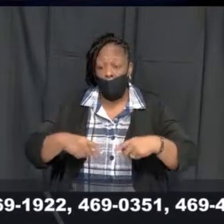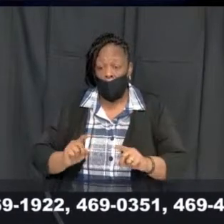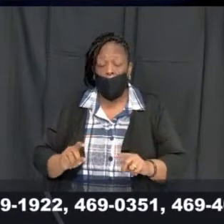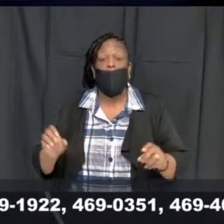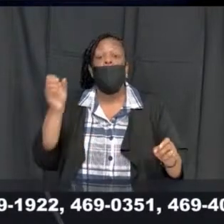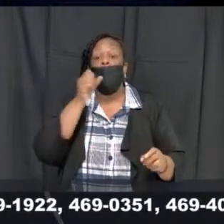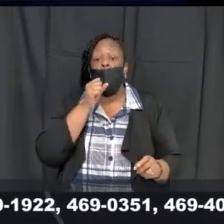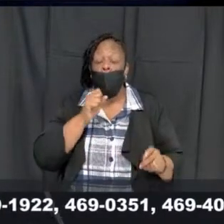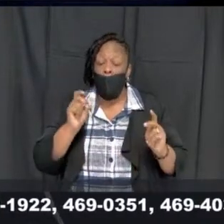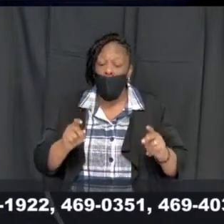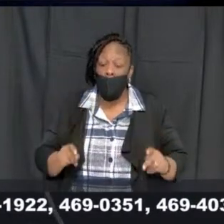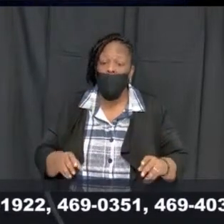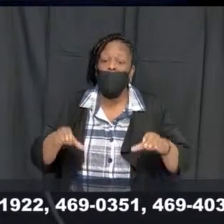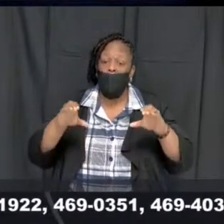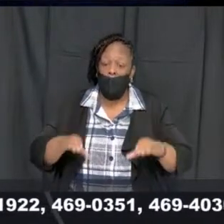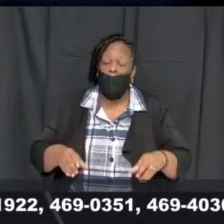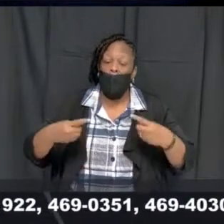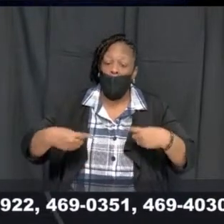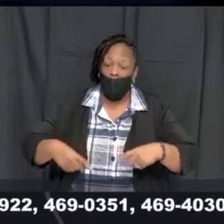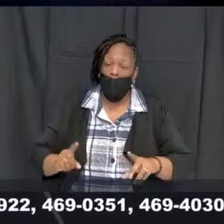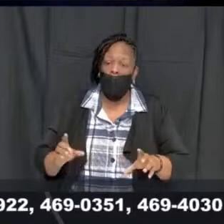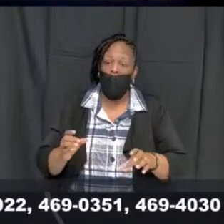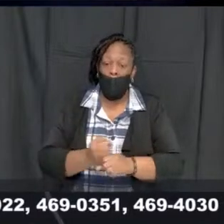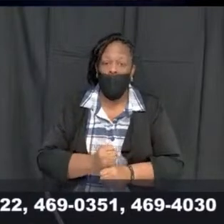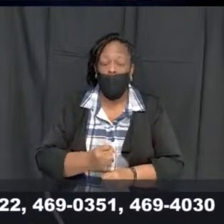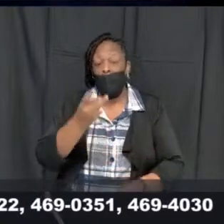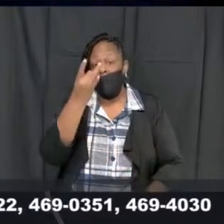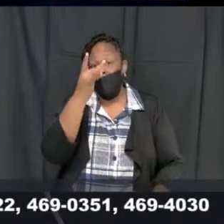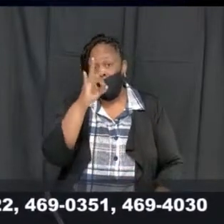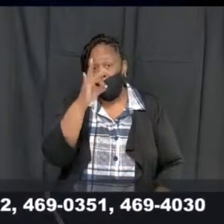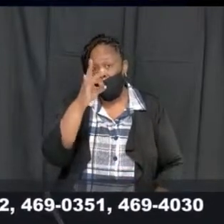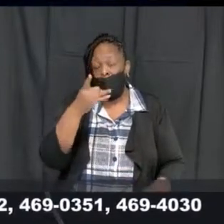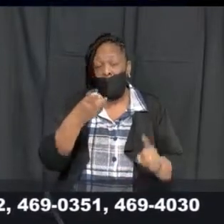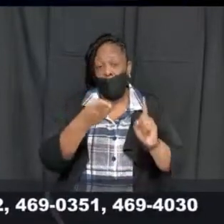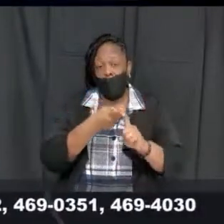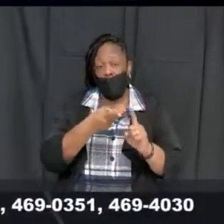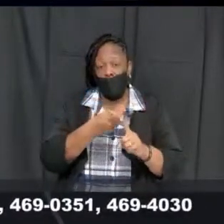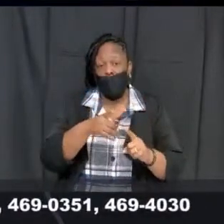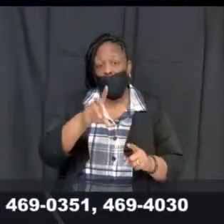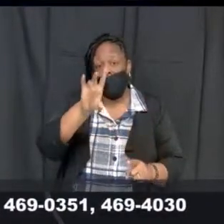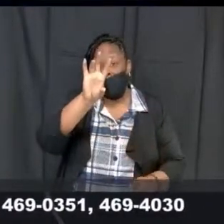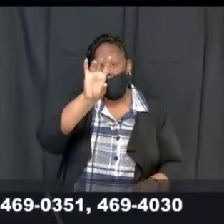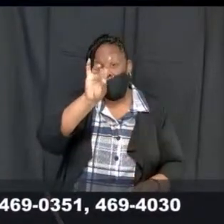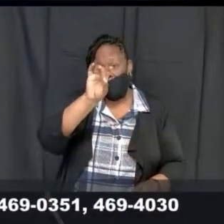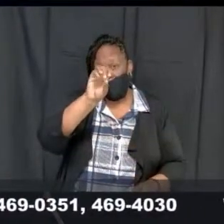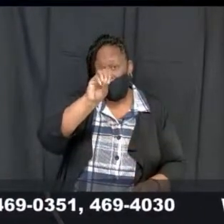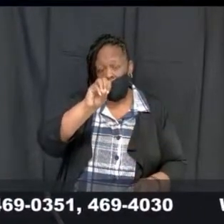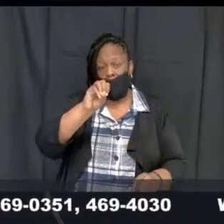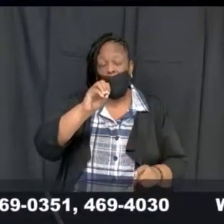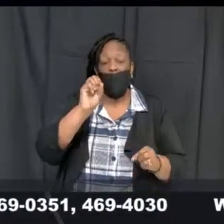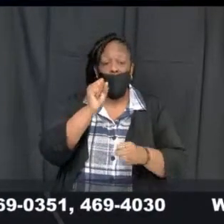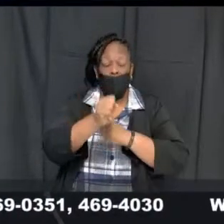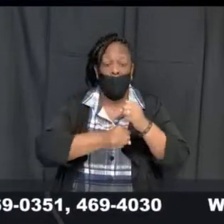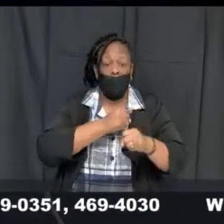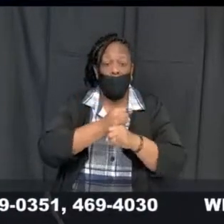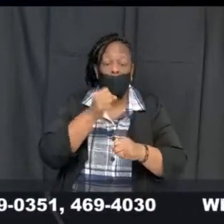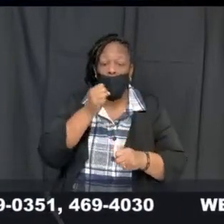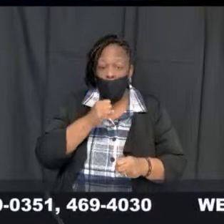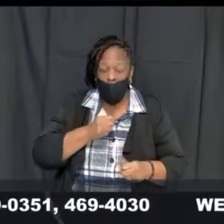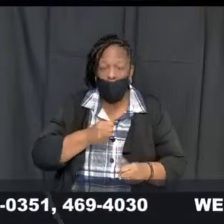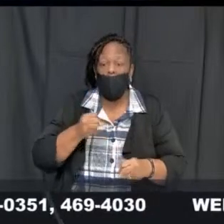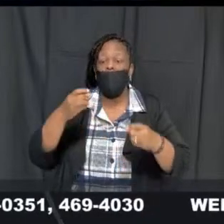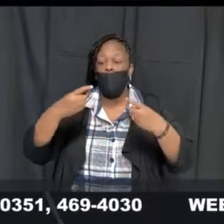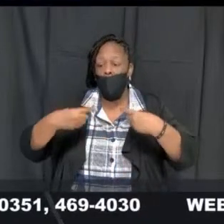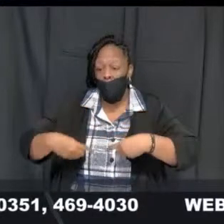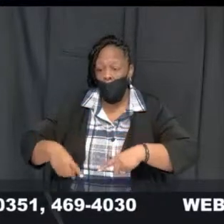and maybe an older person among you. You work in that sector, you go home, and you're on the front lines, and you